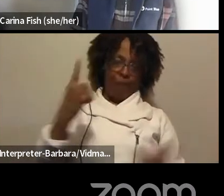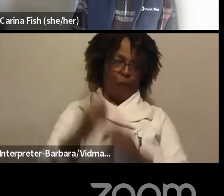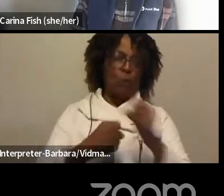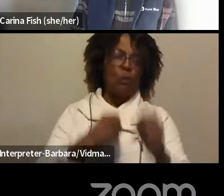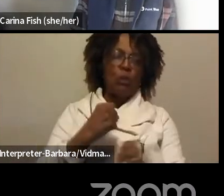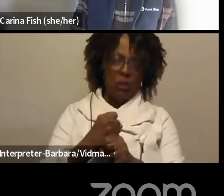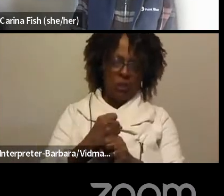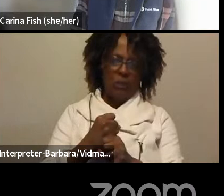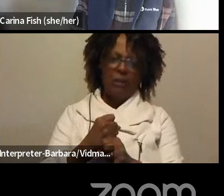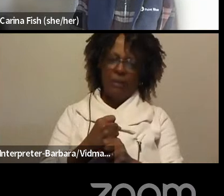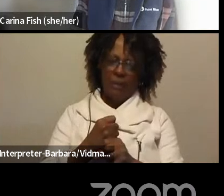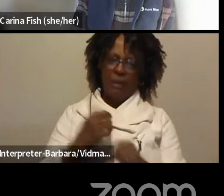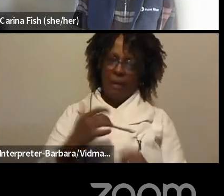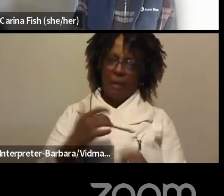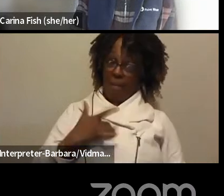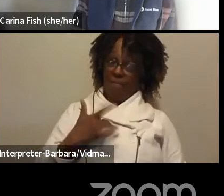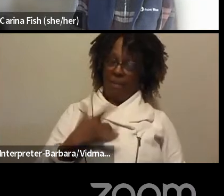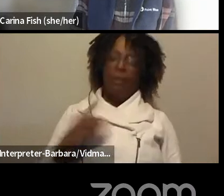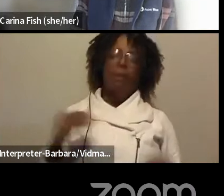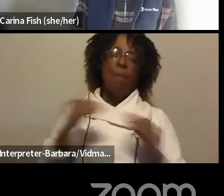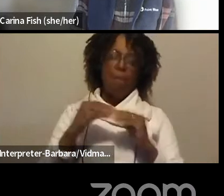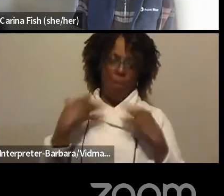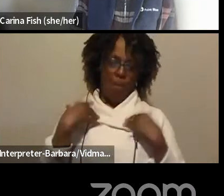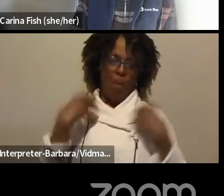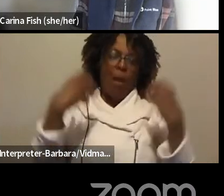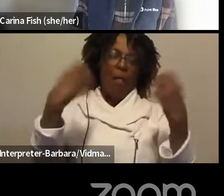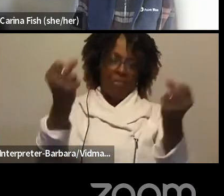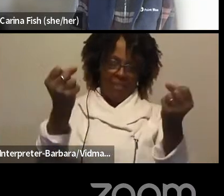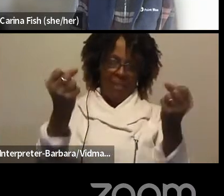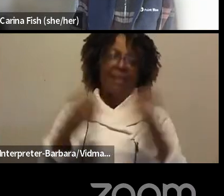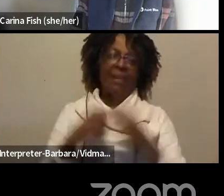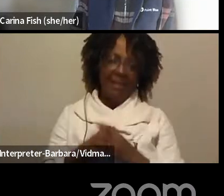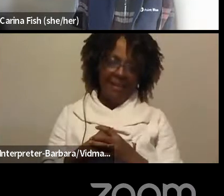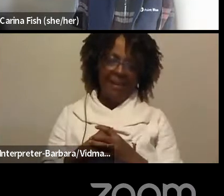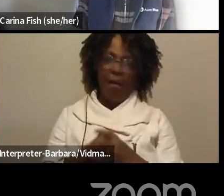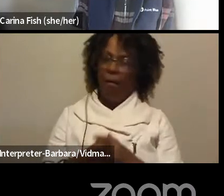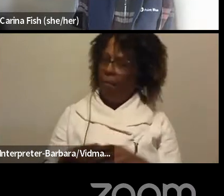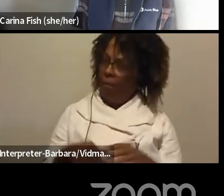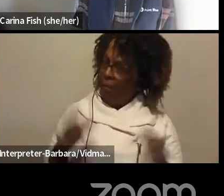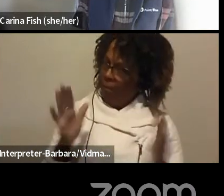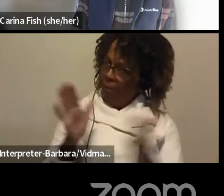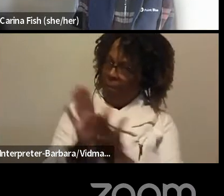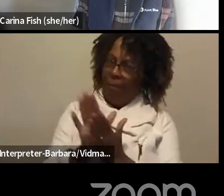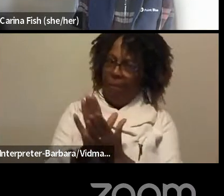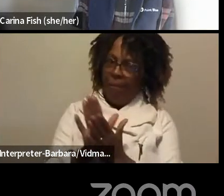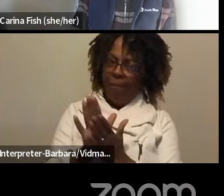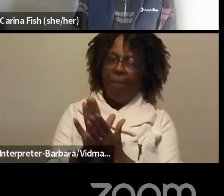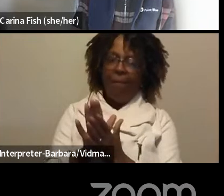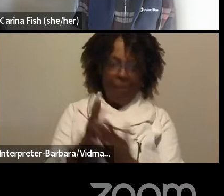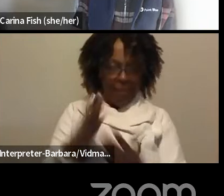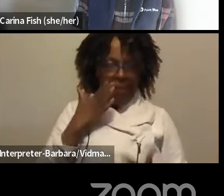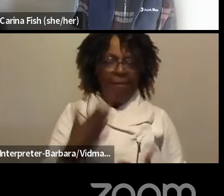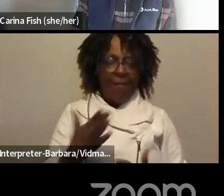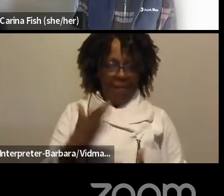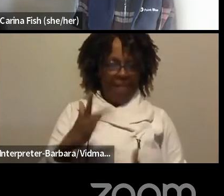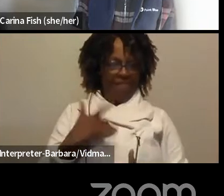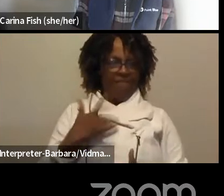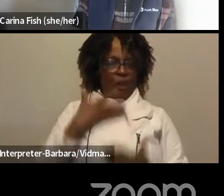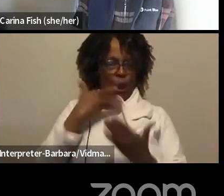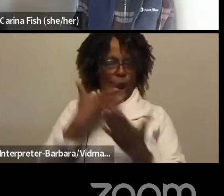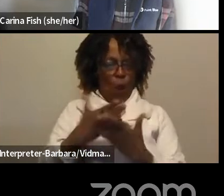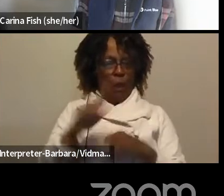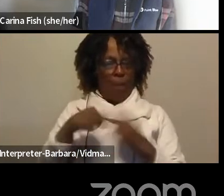now. That's great. I'm happy that you kind of found a way to get around it and are feeling really good about where you are right